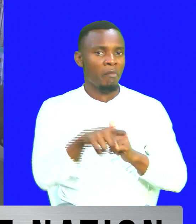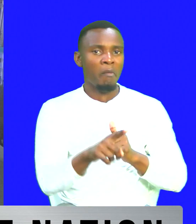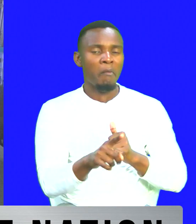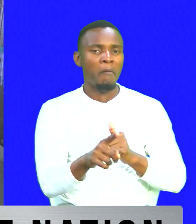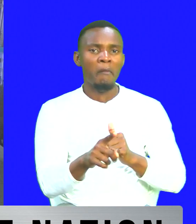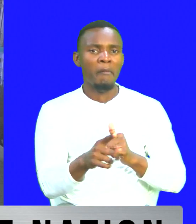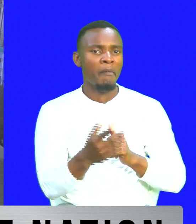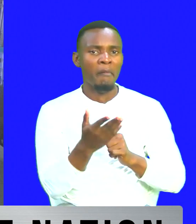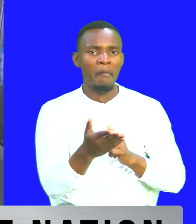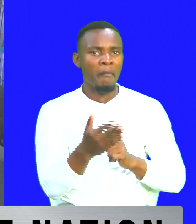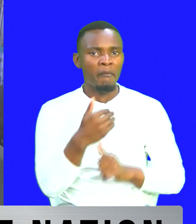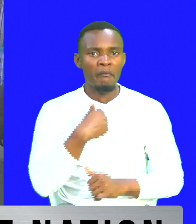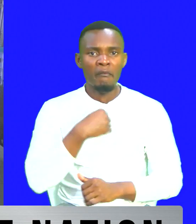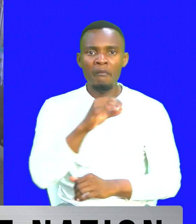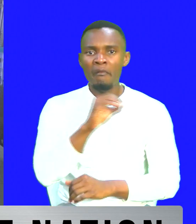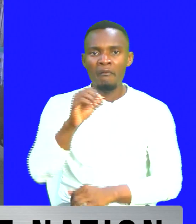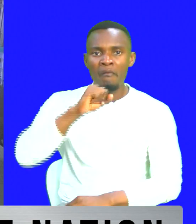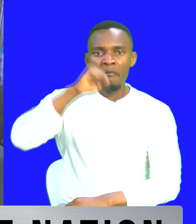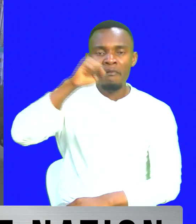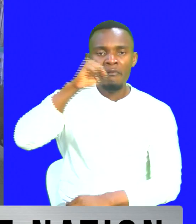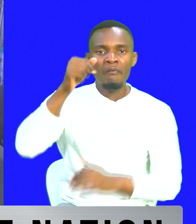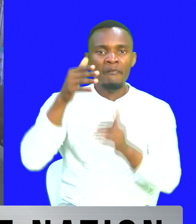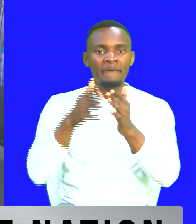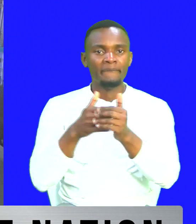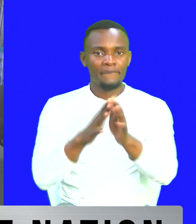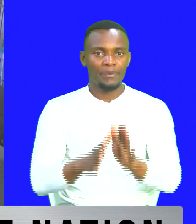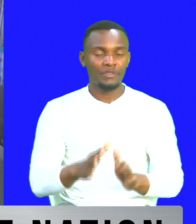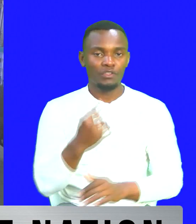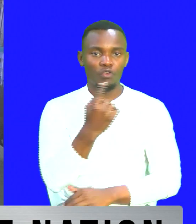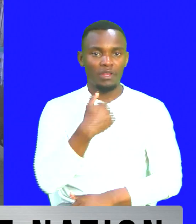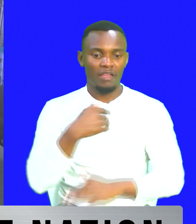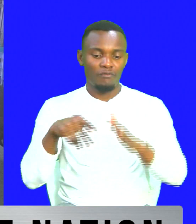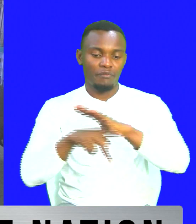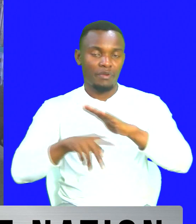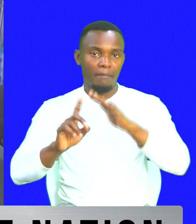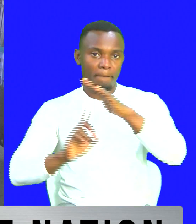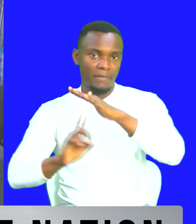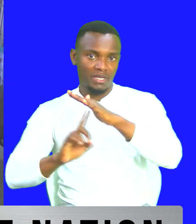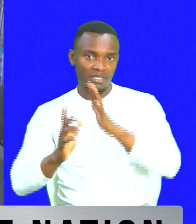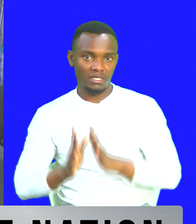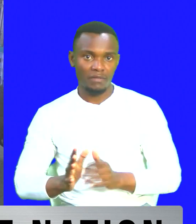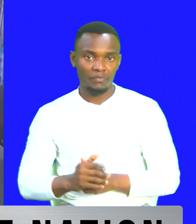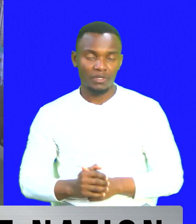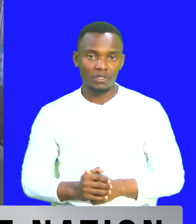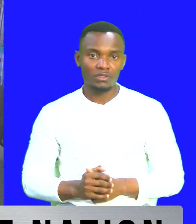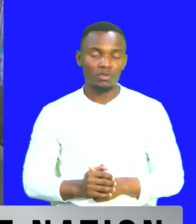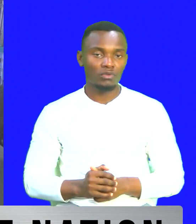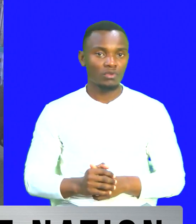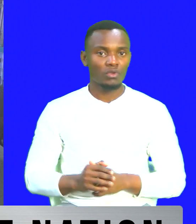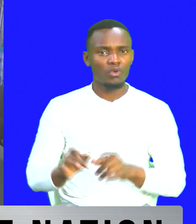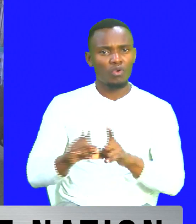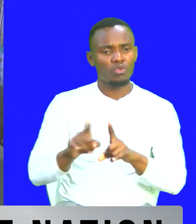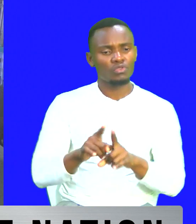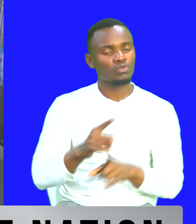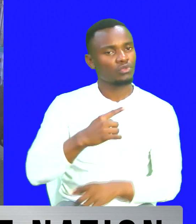political leaders there. No, it's only a prime minister. So there's also going to be the question of who do you deal